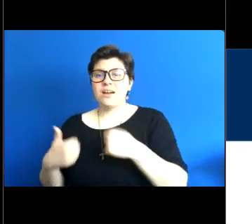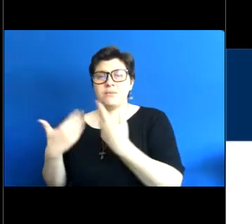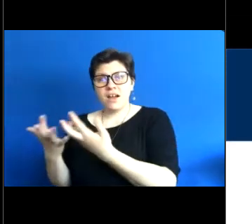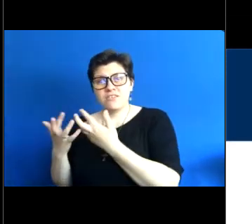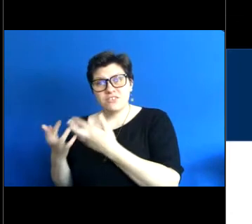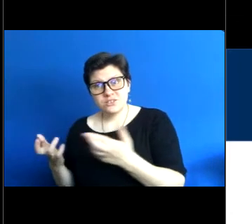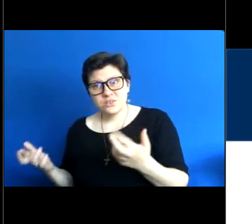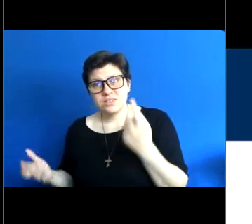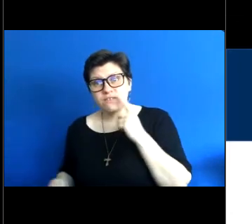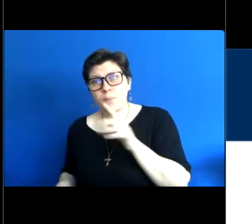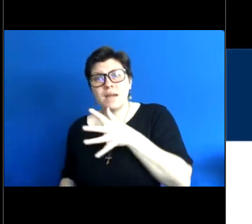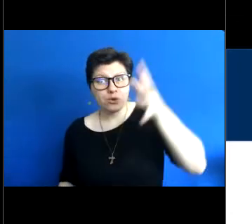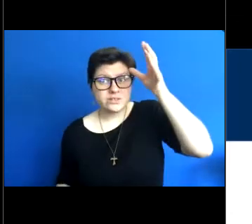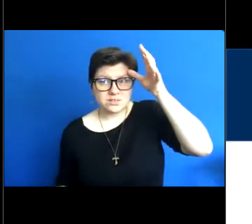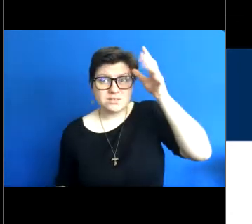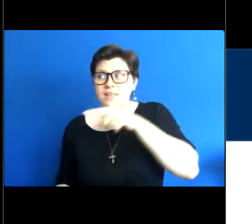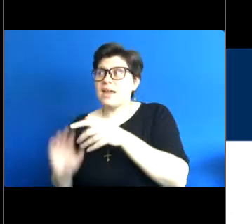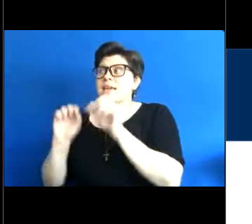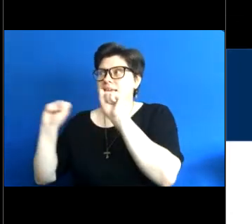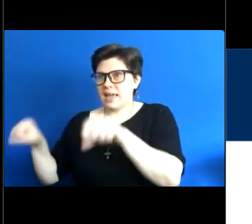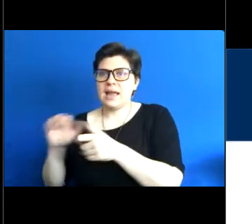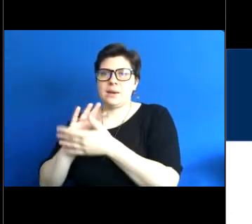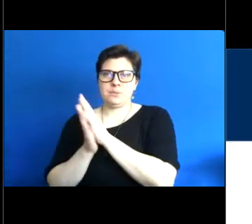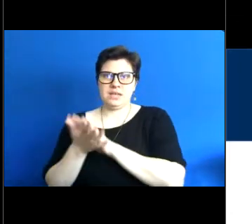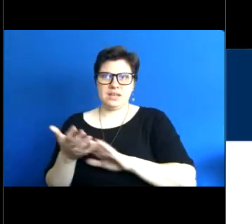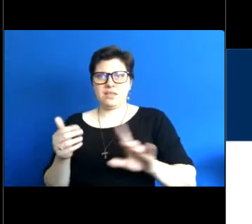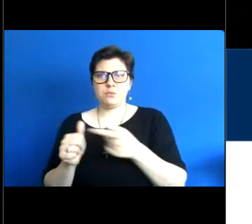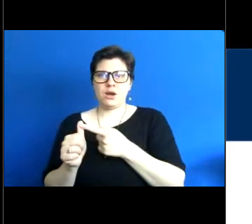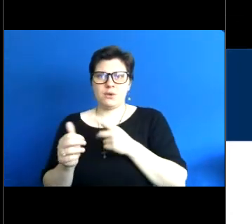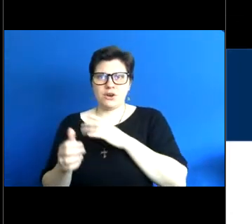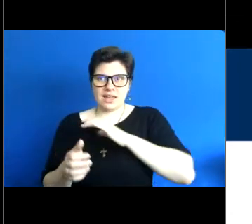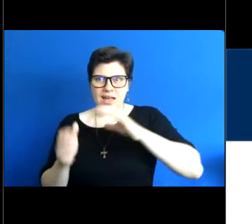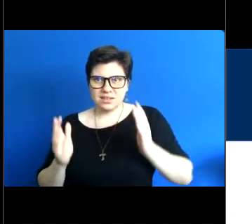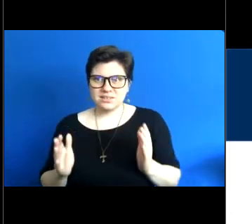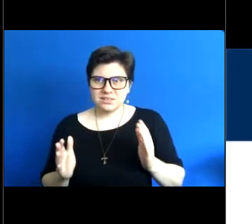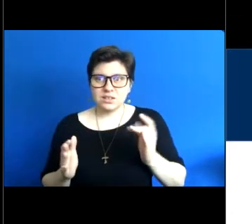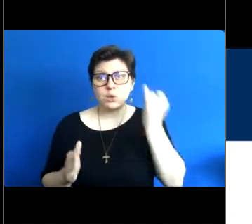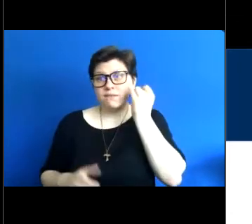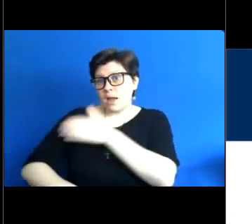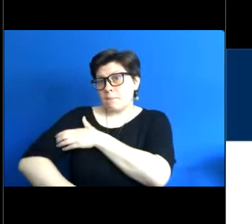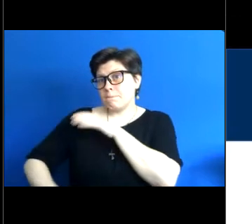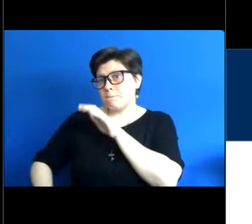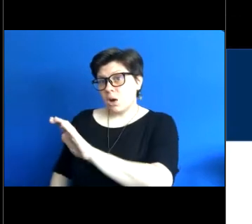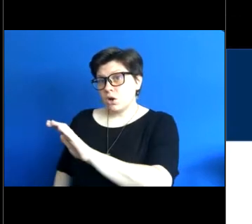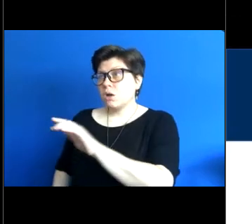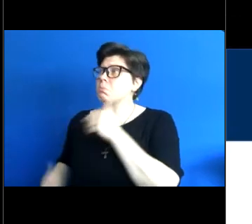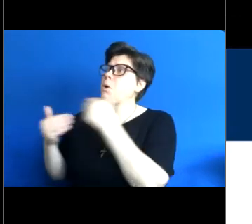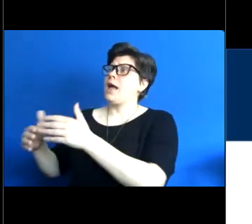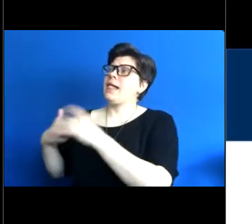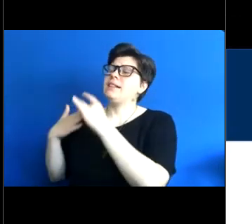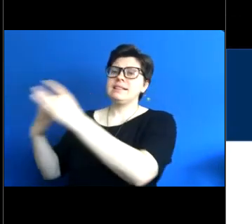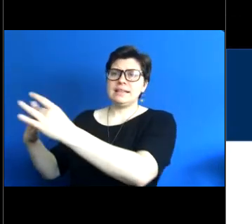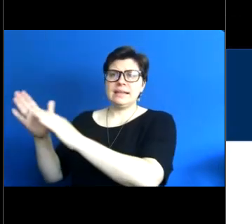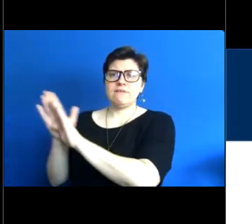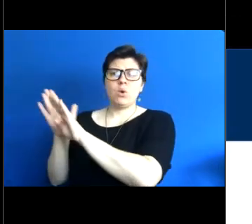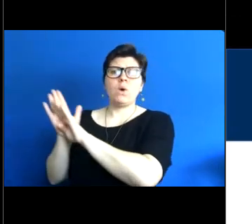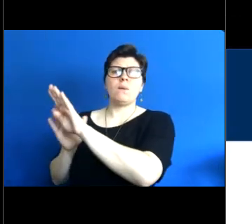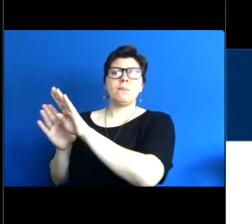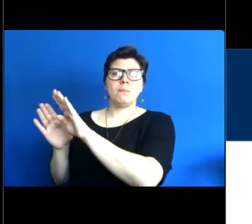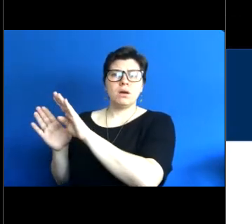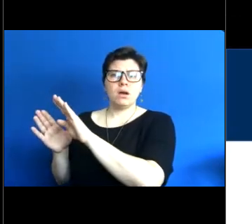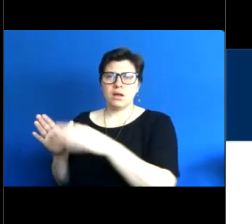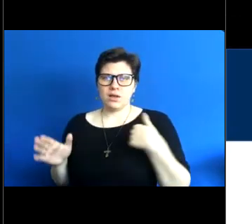resources where they can be the primary catechist? So for example, if we're empowering the parents to take the lead on forming their children, how